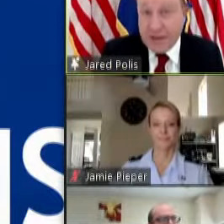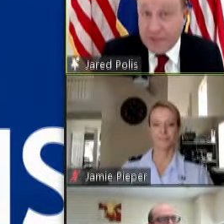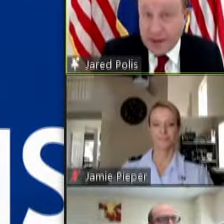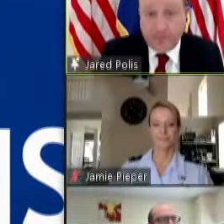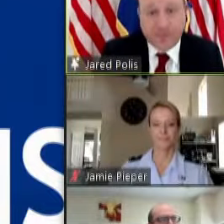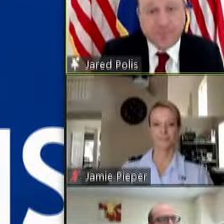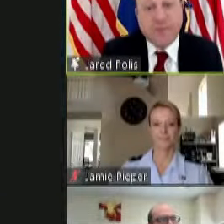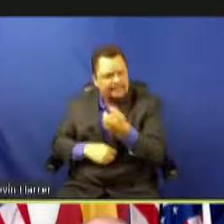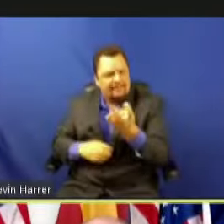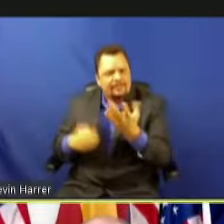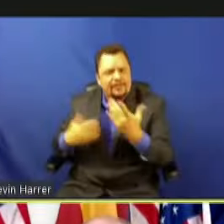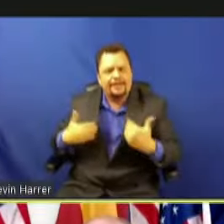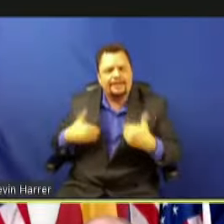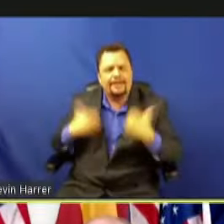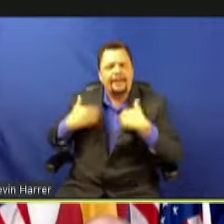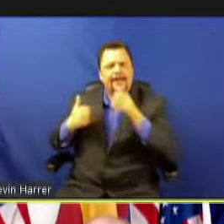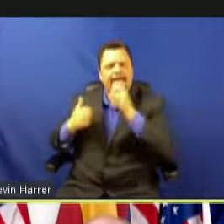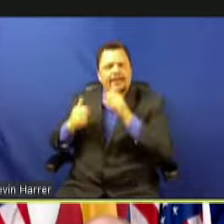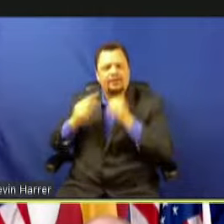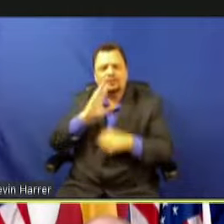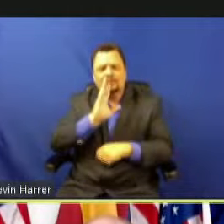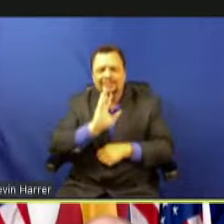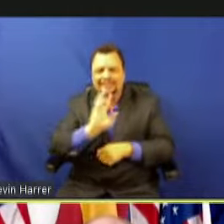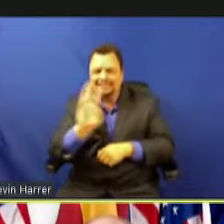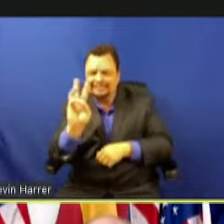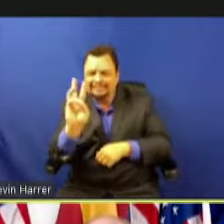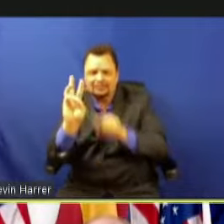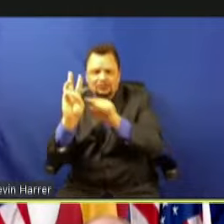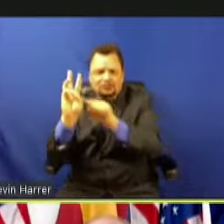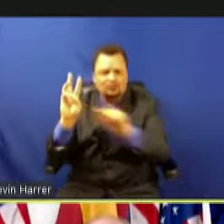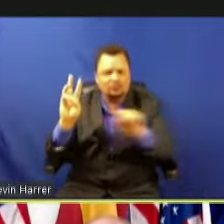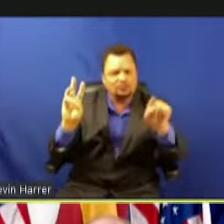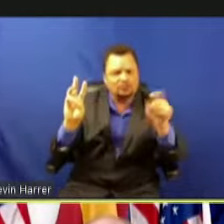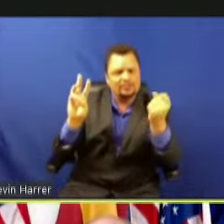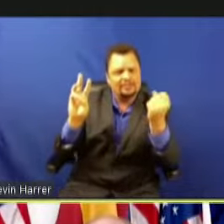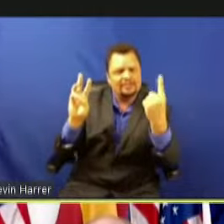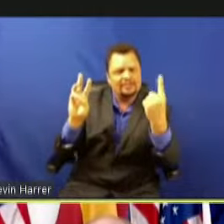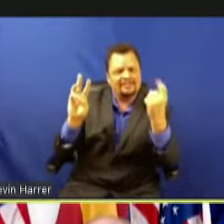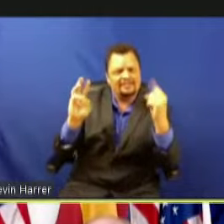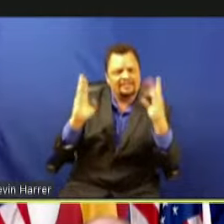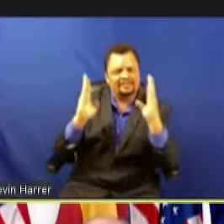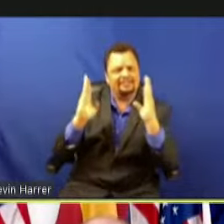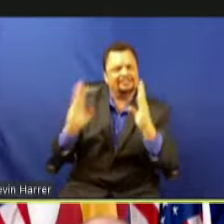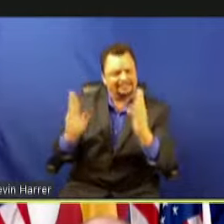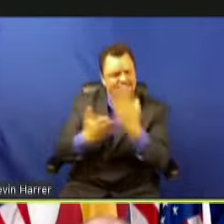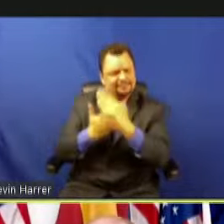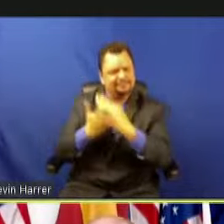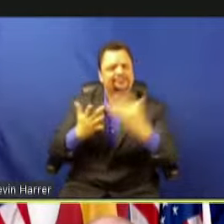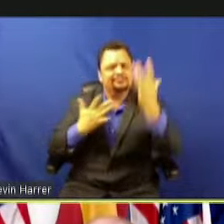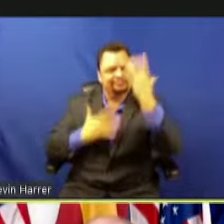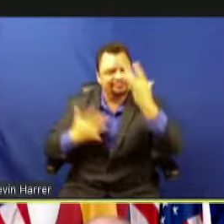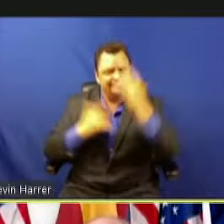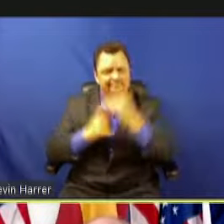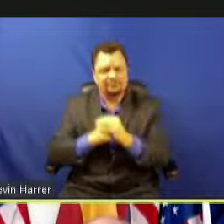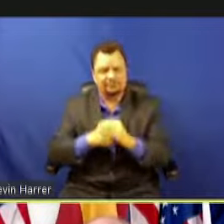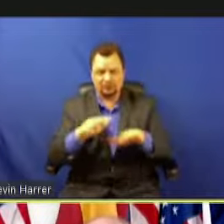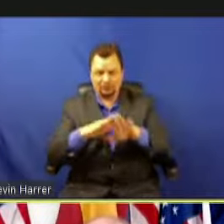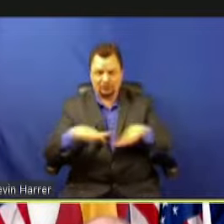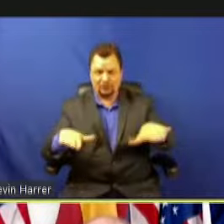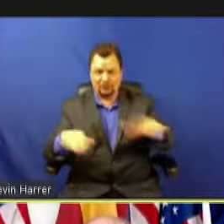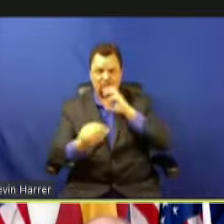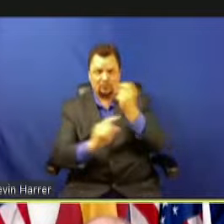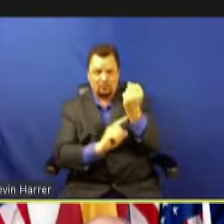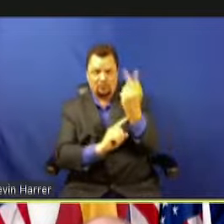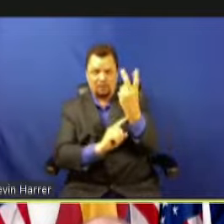to have anybody 12 to 17-year-old hospitalized for COVID, because the vaccine is available for kids age 12 to